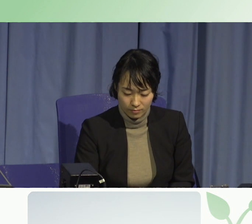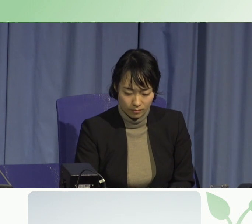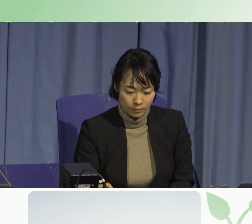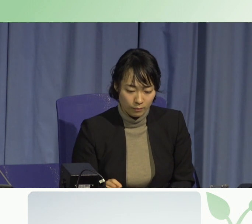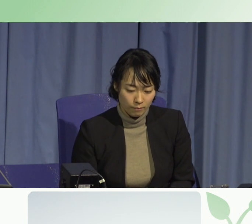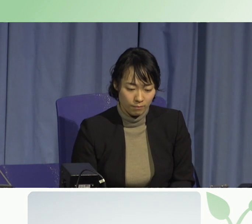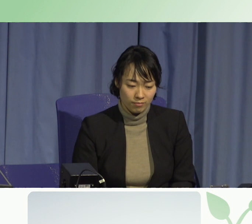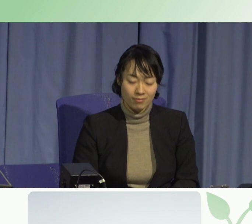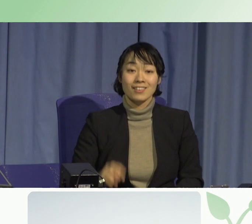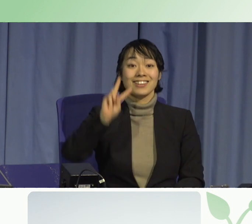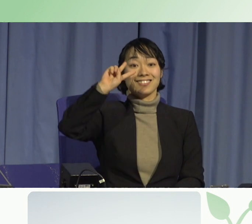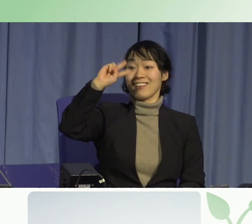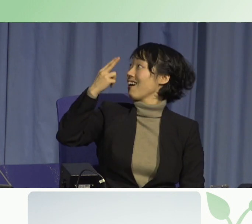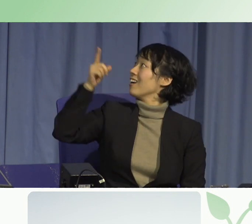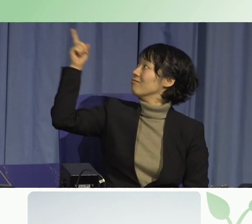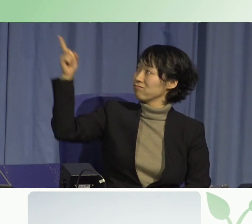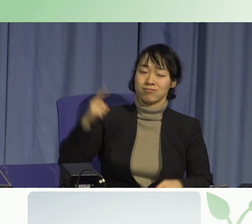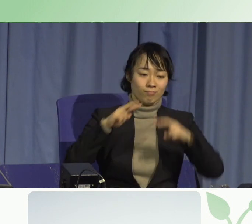scholarship.